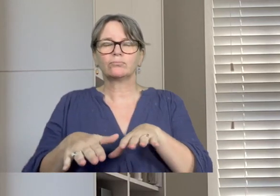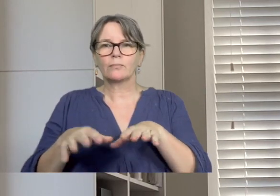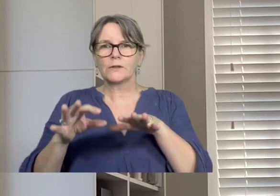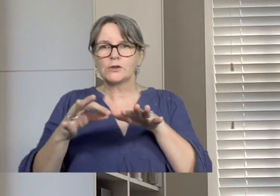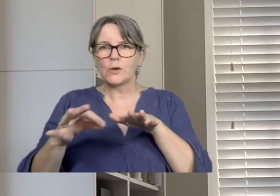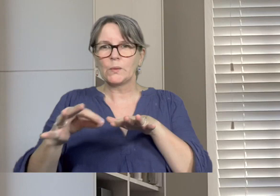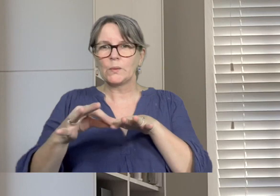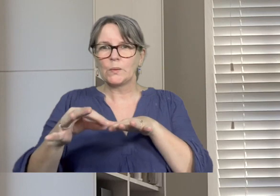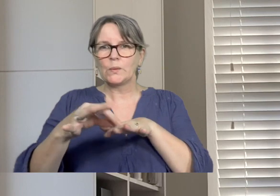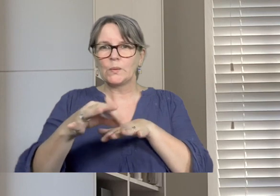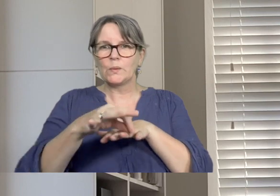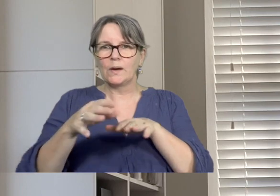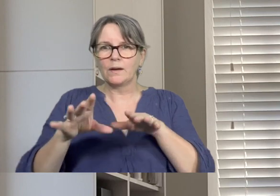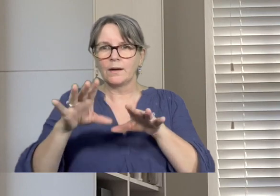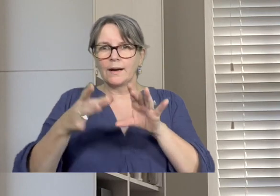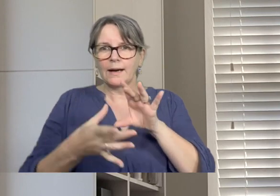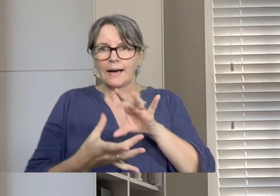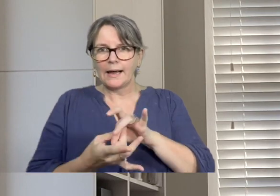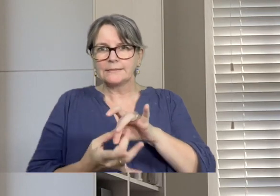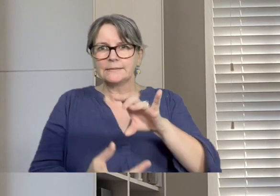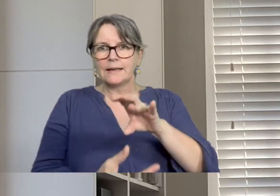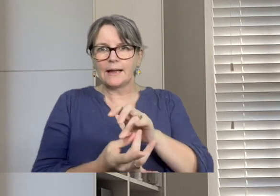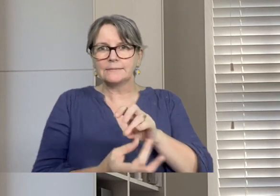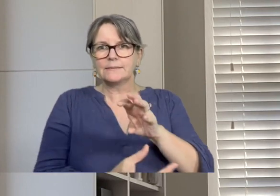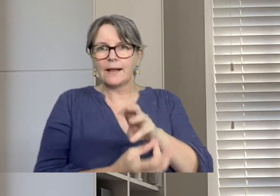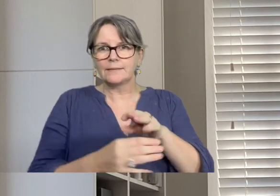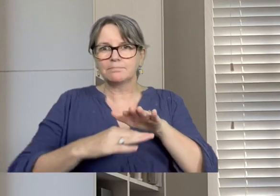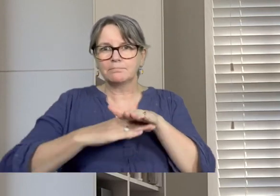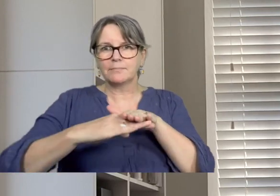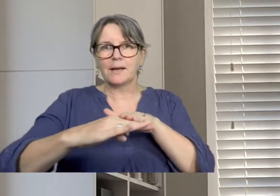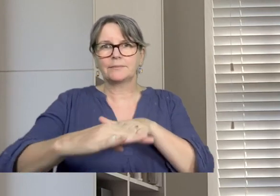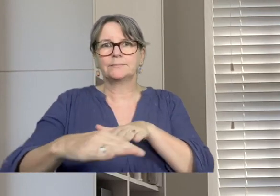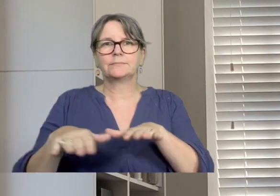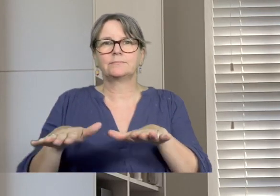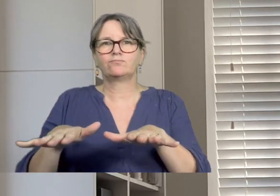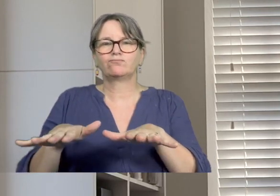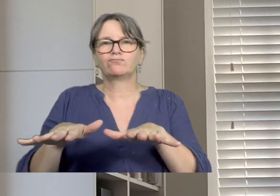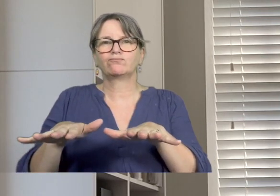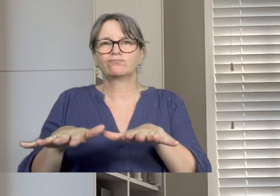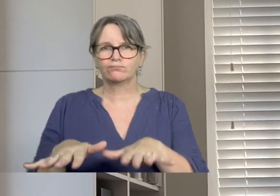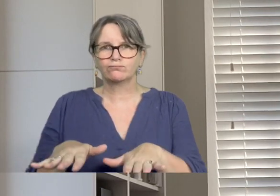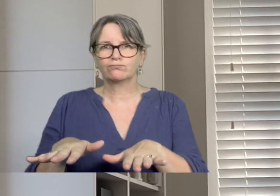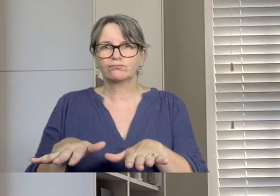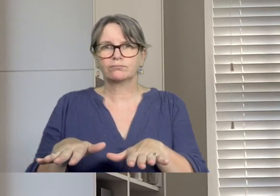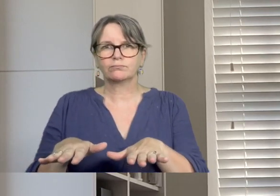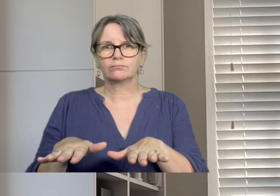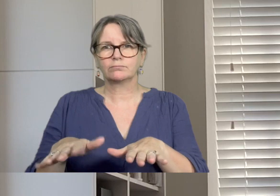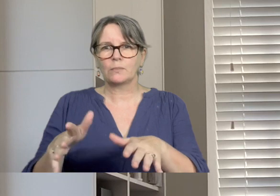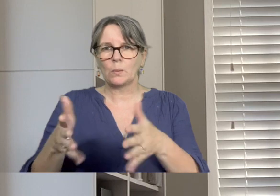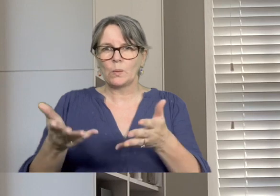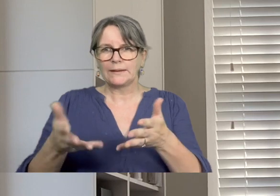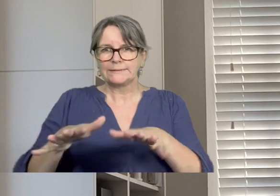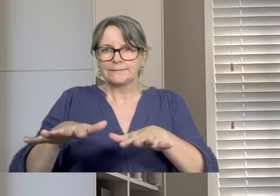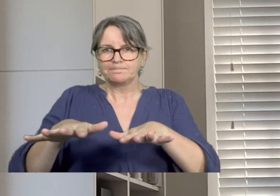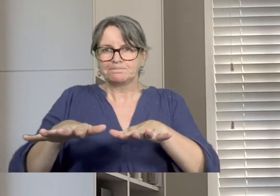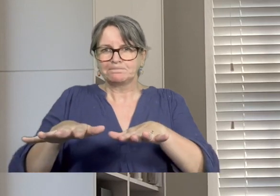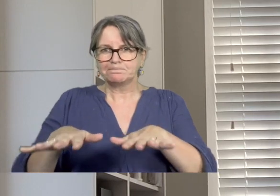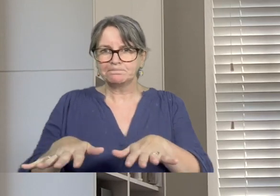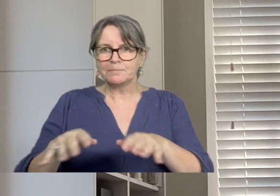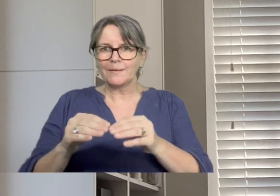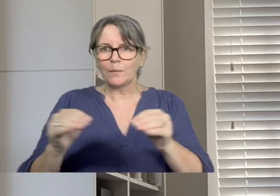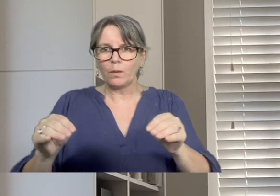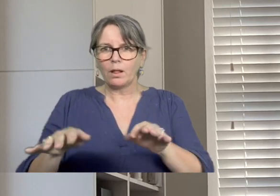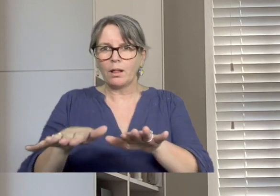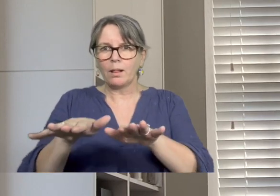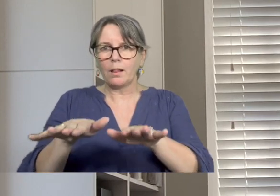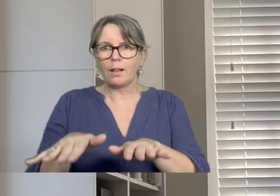that parallel position. We've got all of those toes connected to the mat. We've got a sense of little toe to heel, nice and heavy,